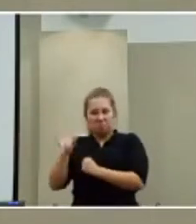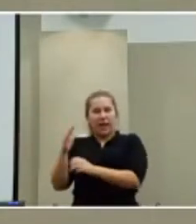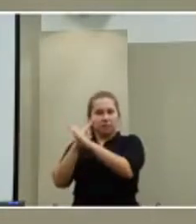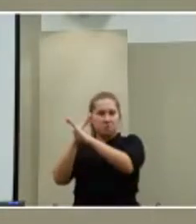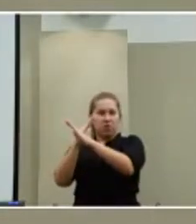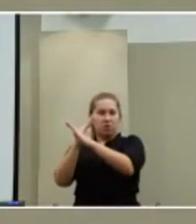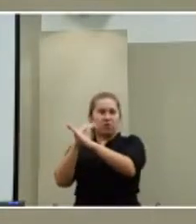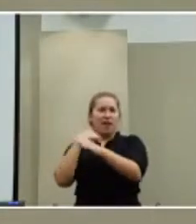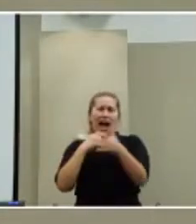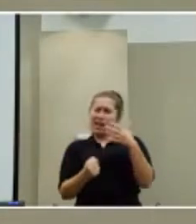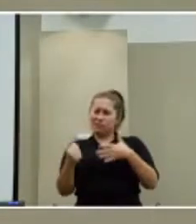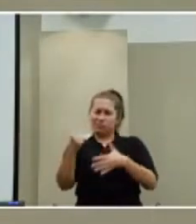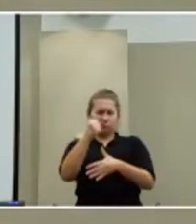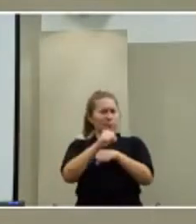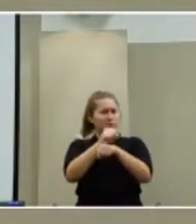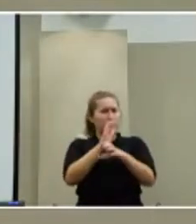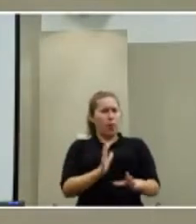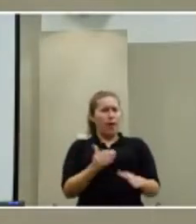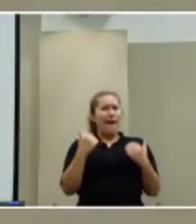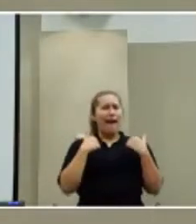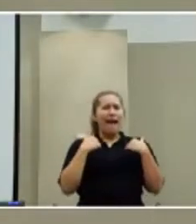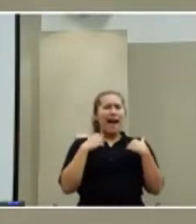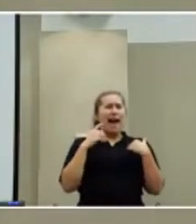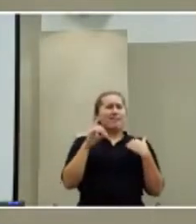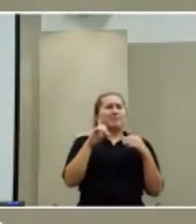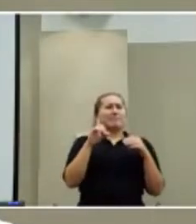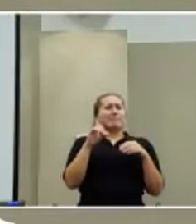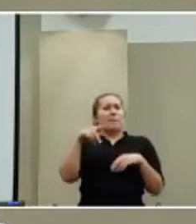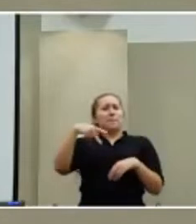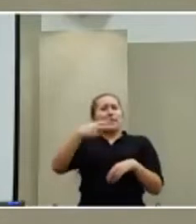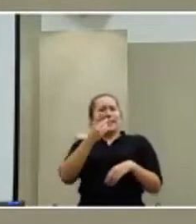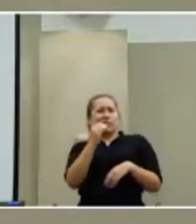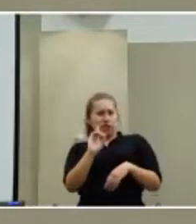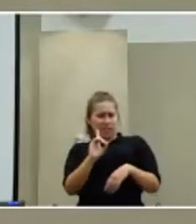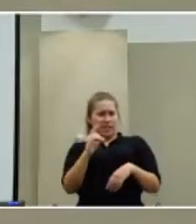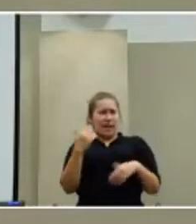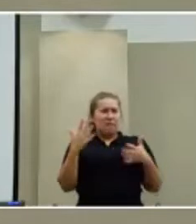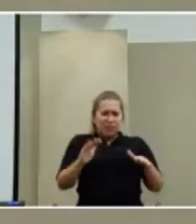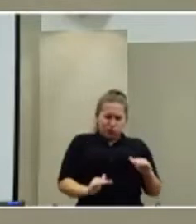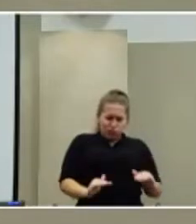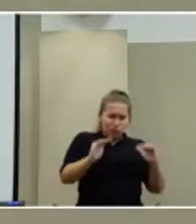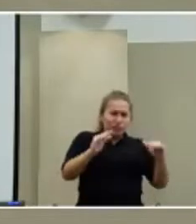high-graded employee. I have a doctorate. I have raised children.